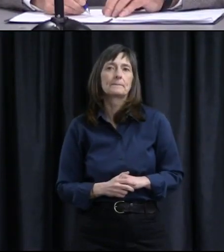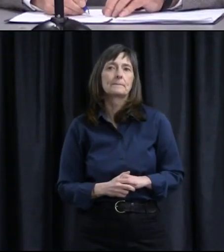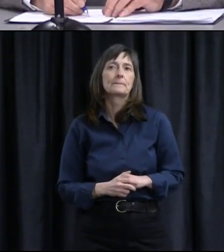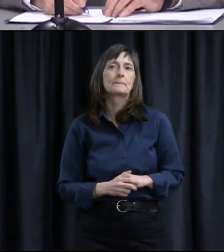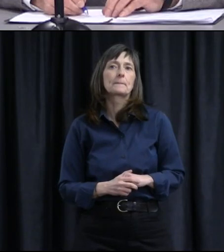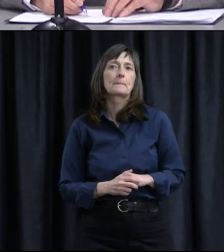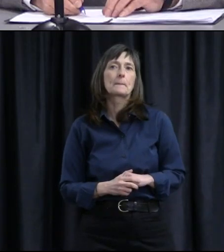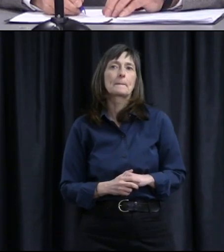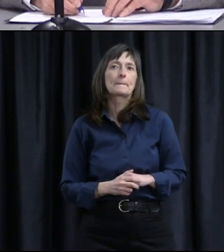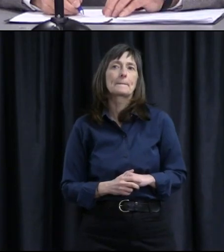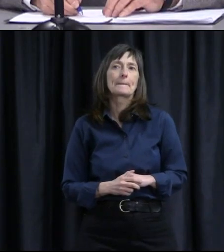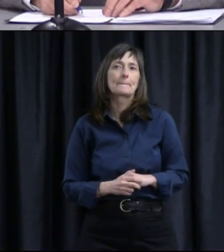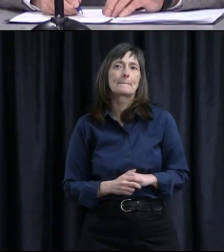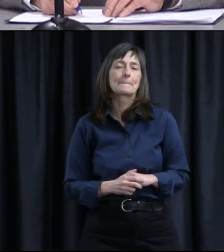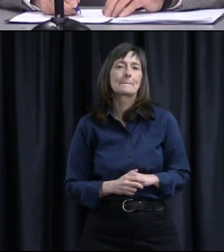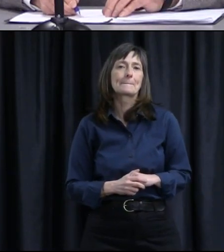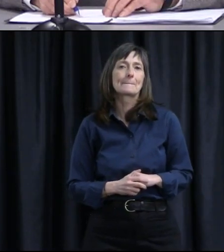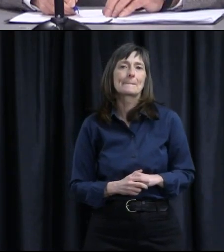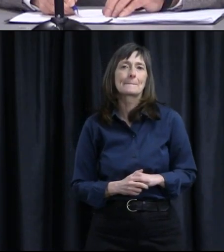Thank you.